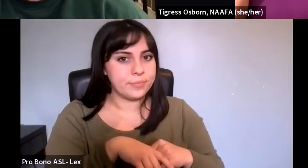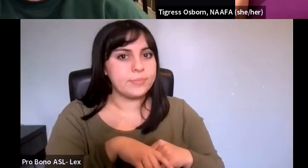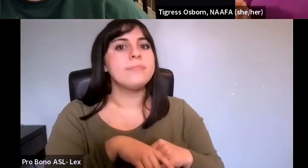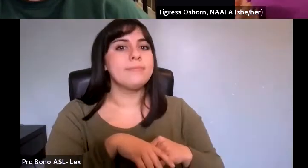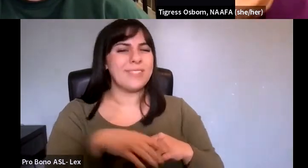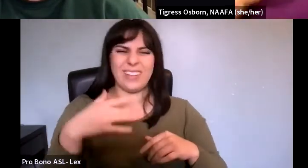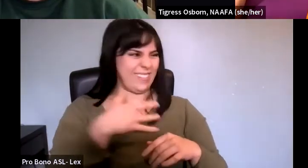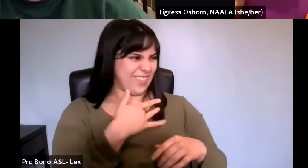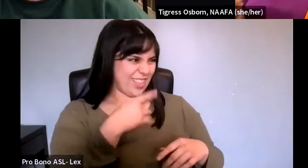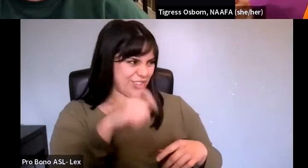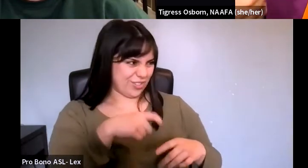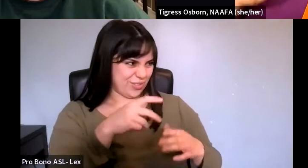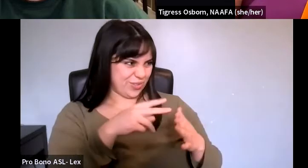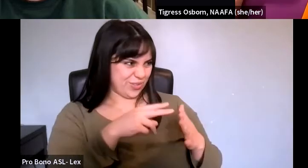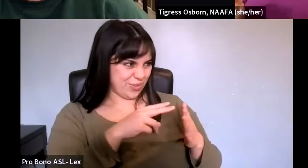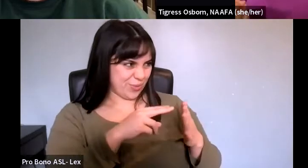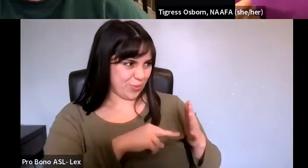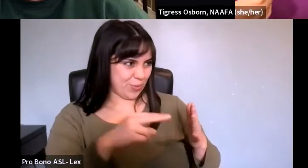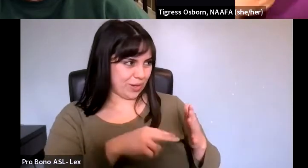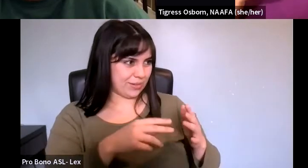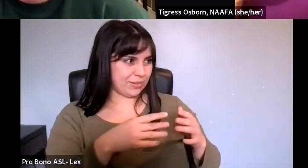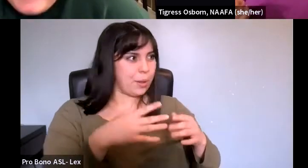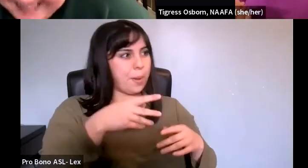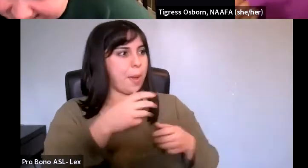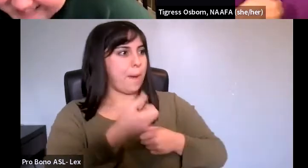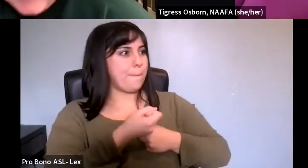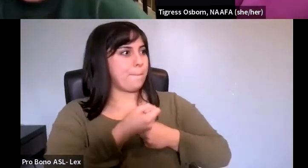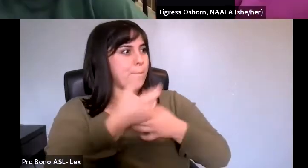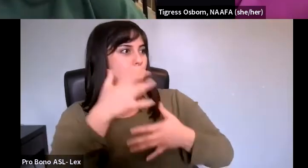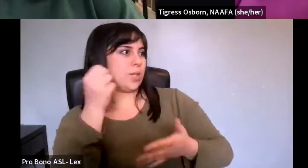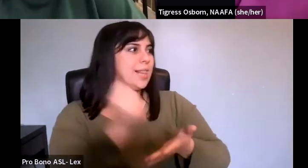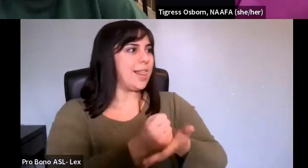I feel like I should read this like poetry slam style.